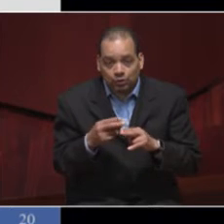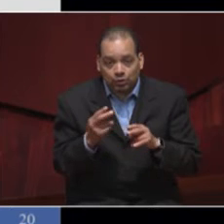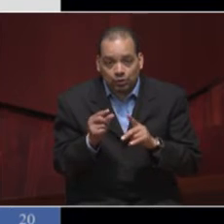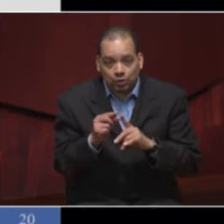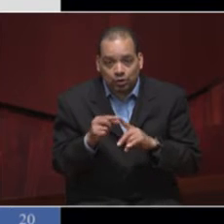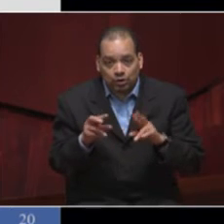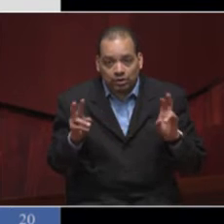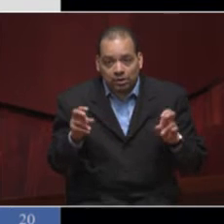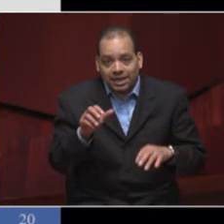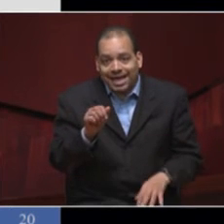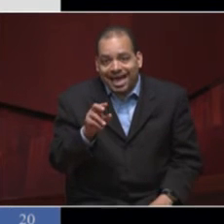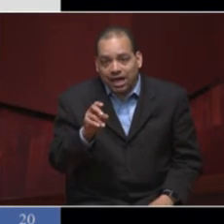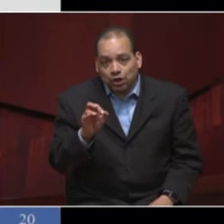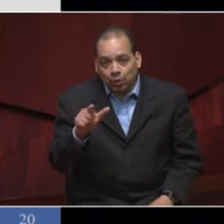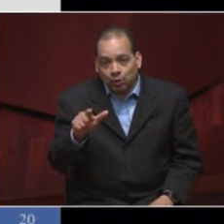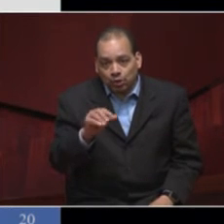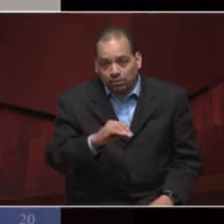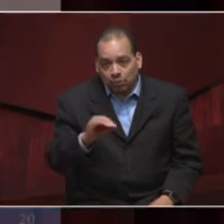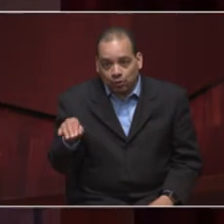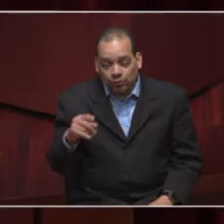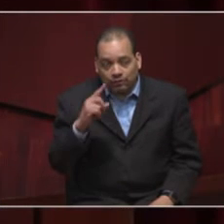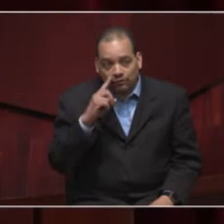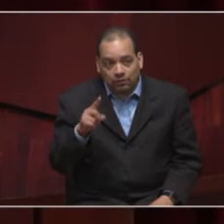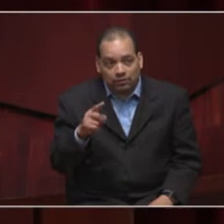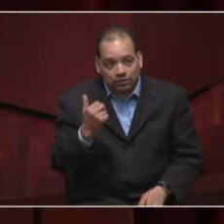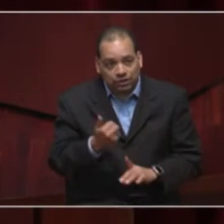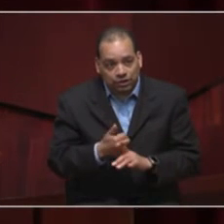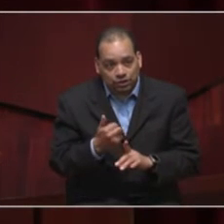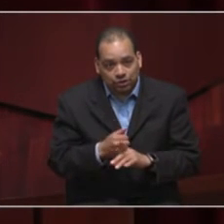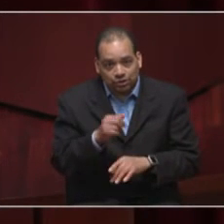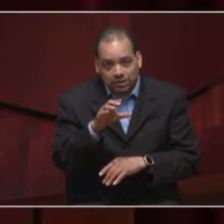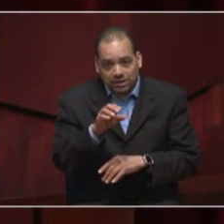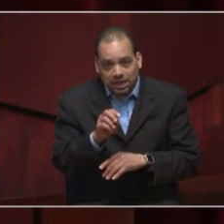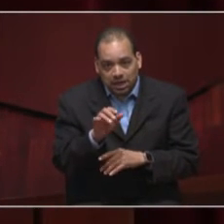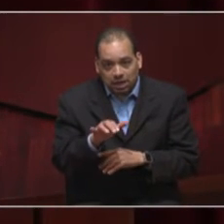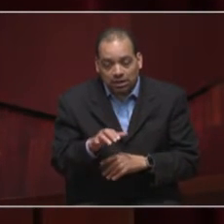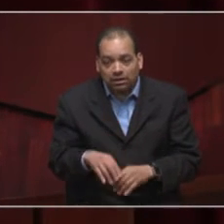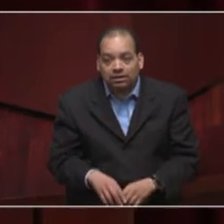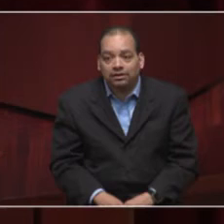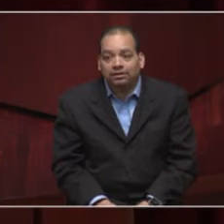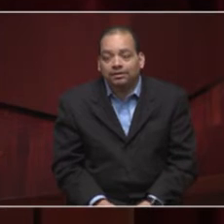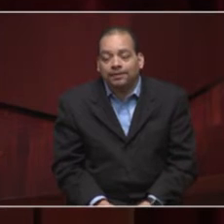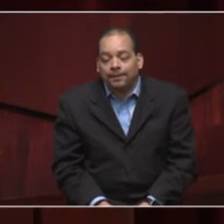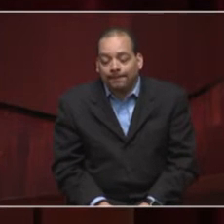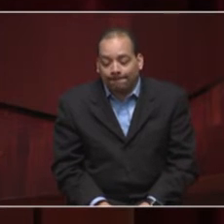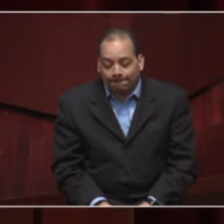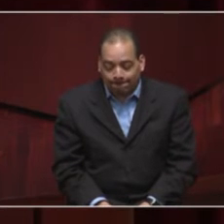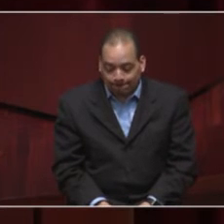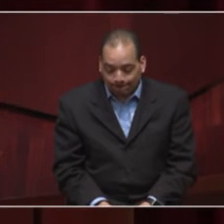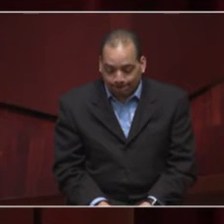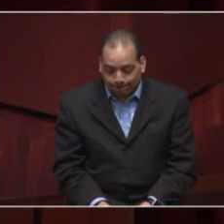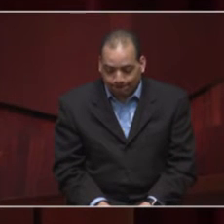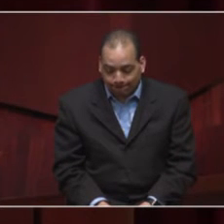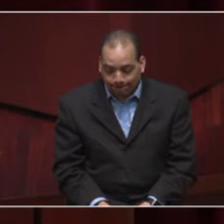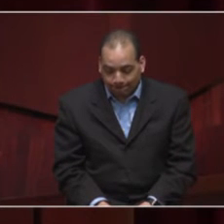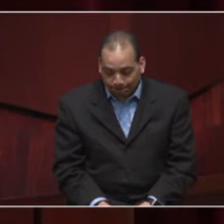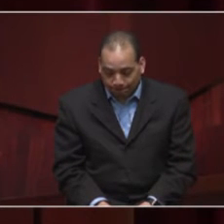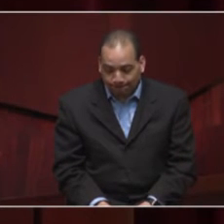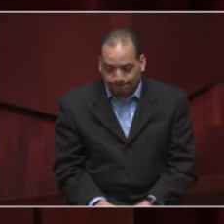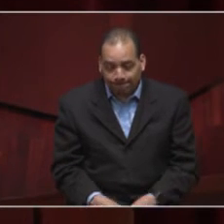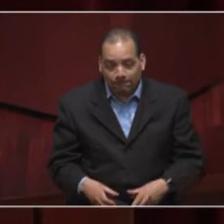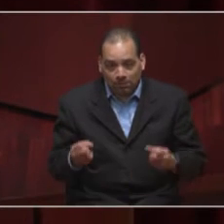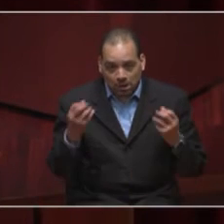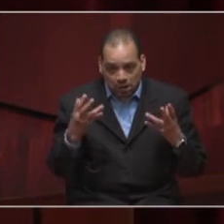for each disposition year cycle, it's shorthand, it's easier to deal with. A lot of work